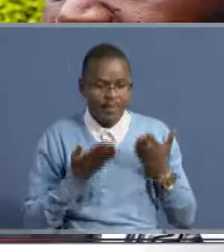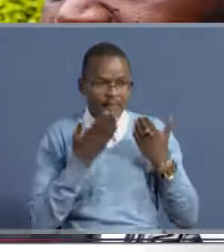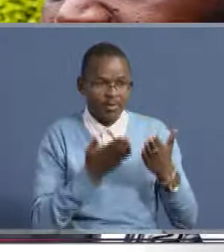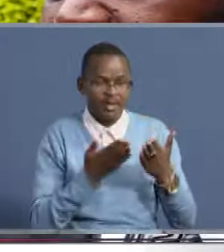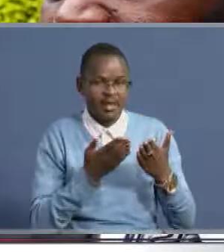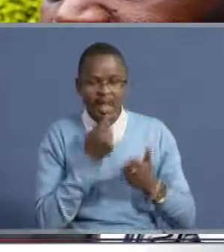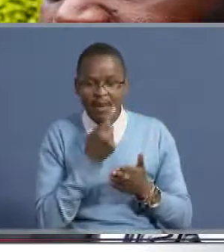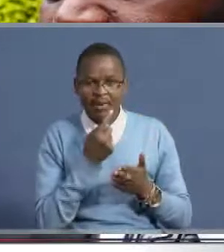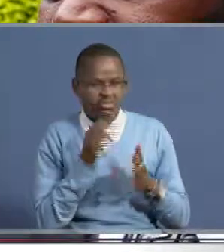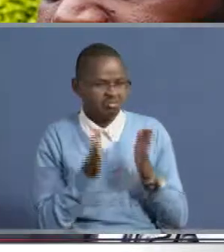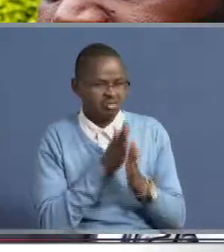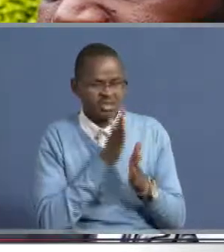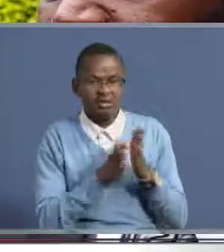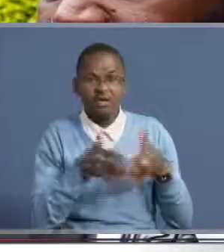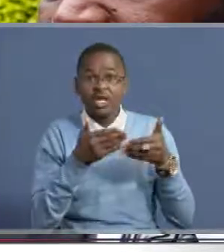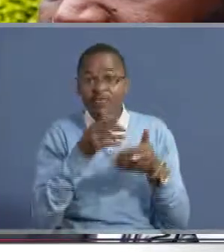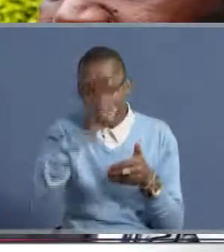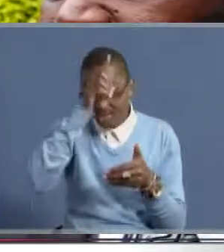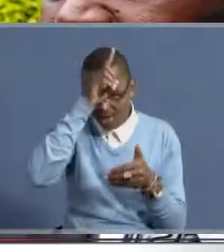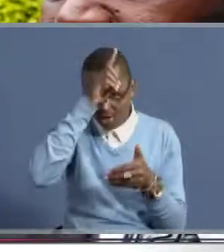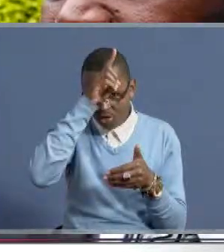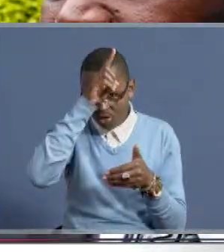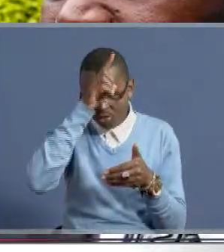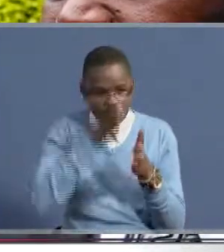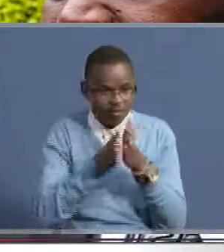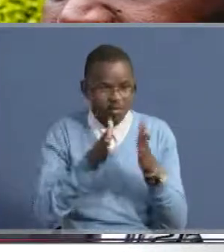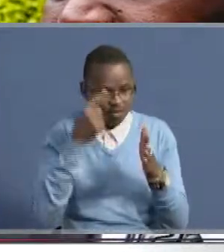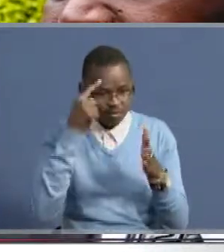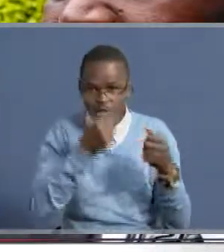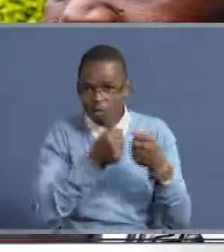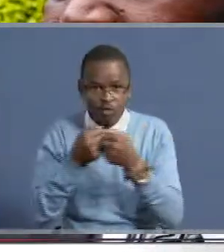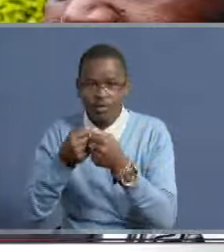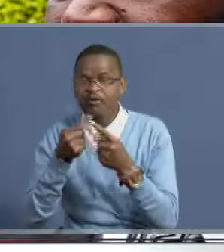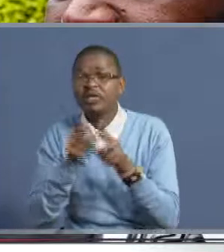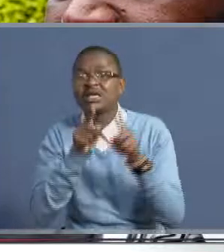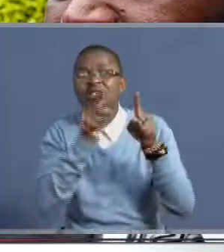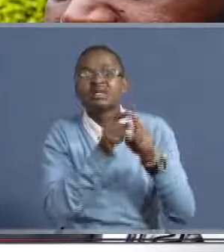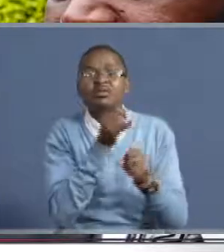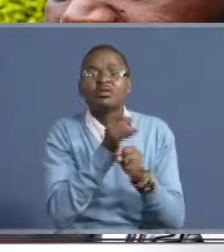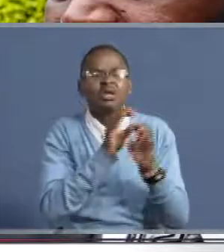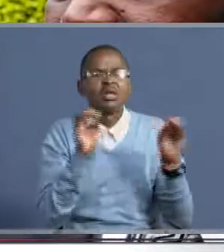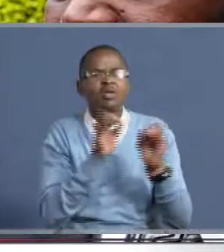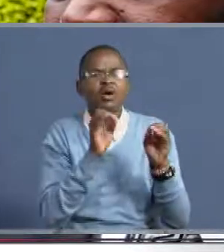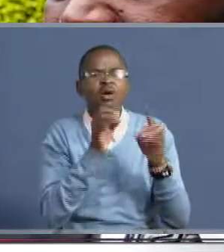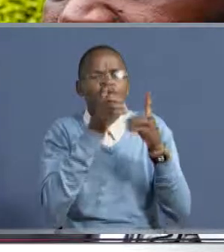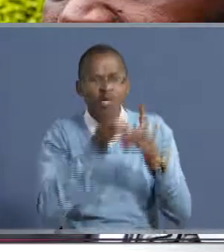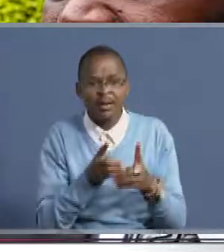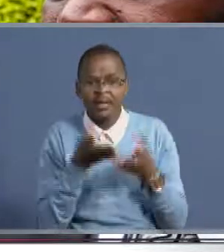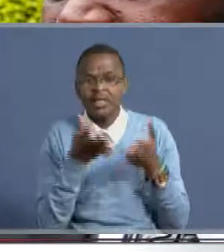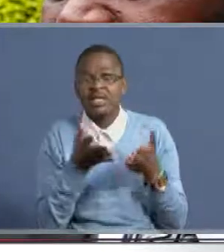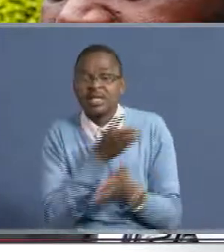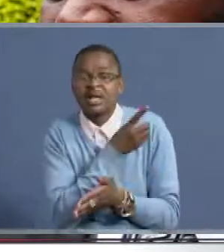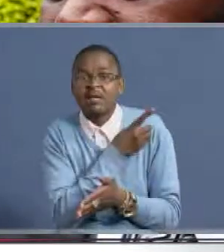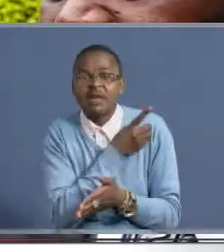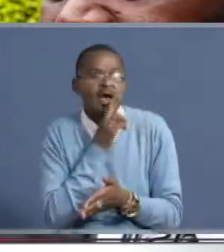medical sector without giving the local doctors an opportunity to compete for the same jobs. Nobody made any effort to determine whether these